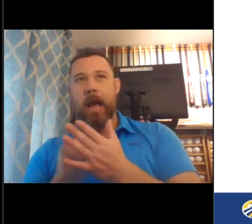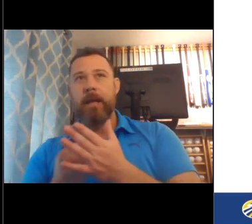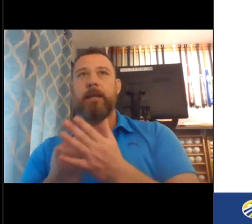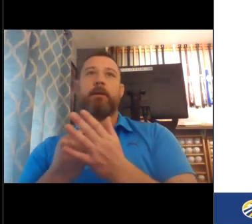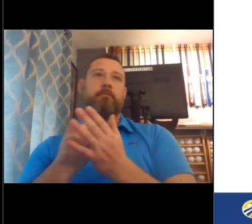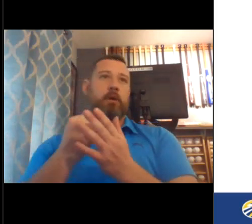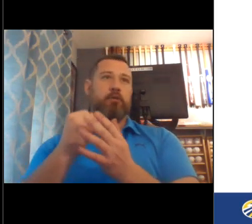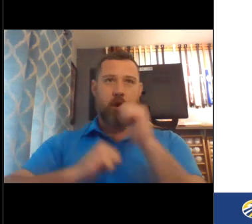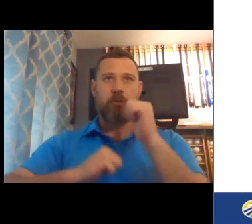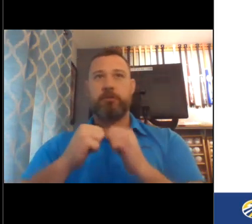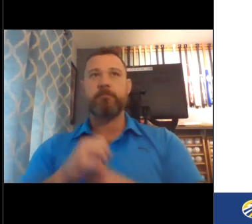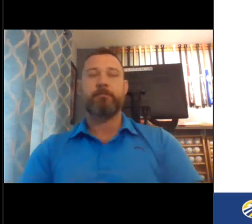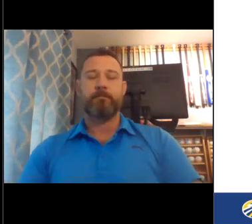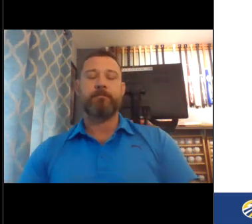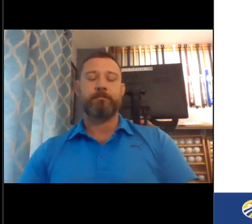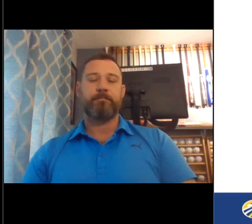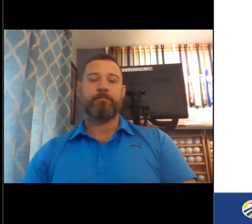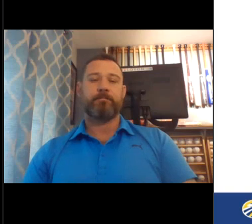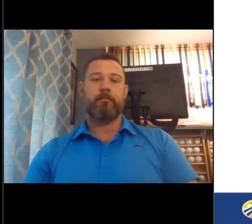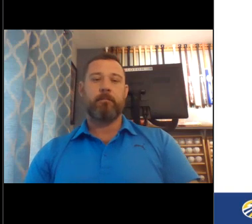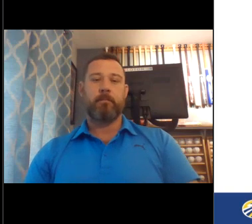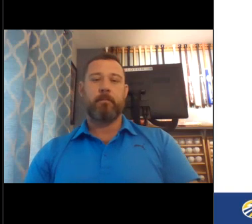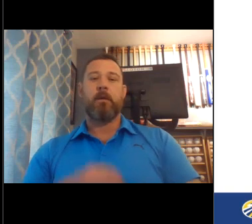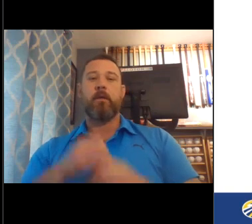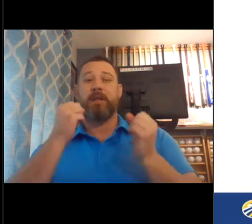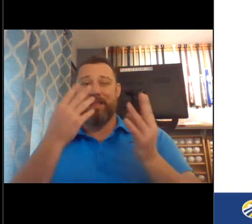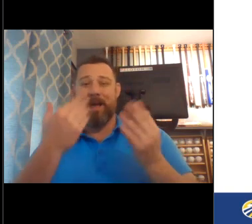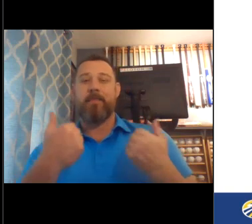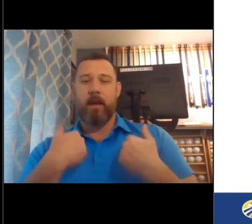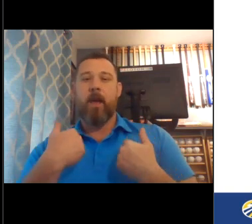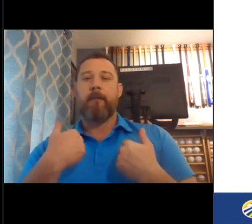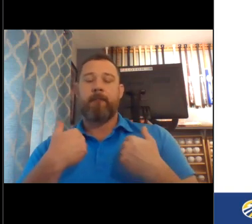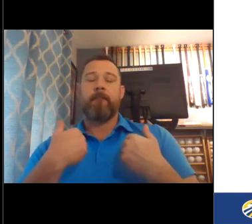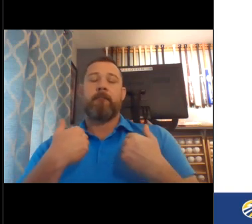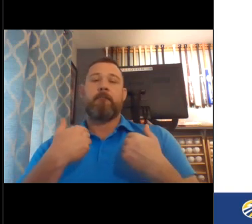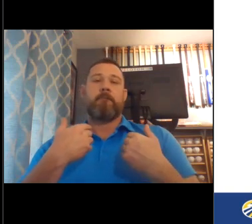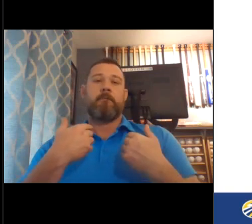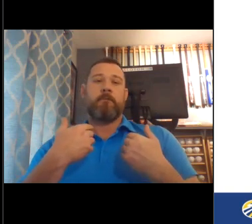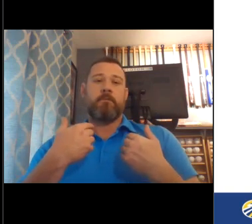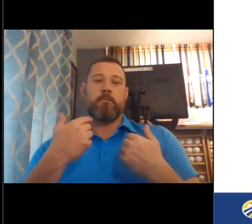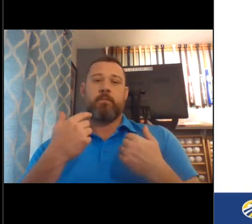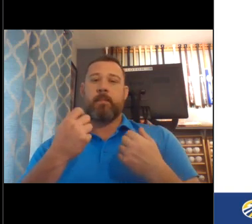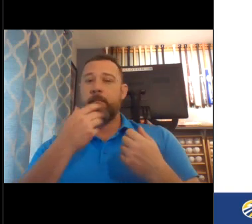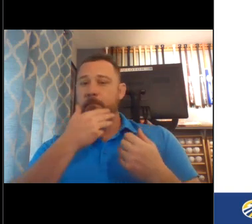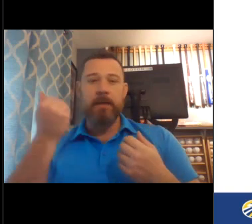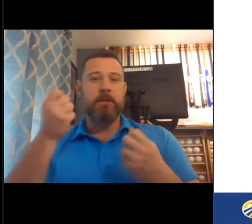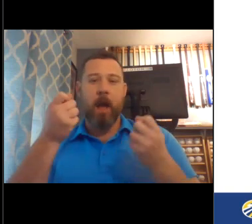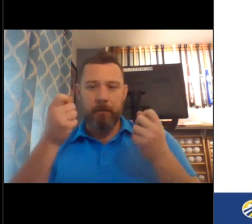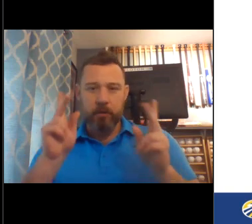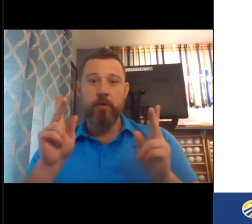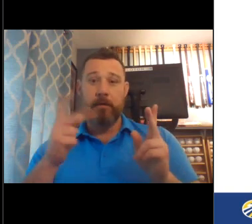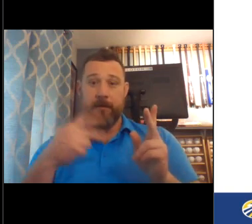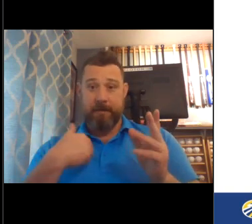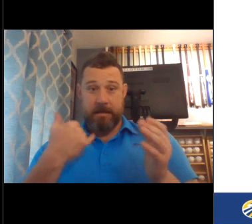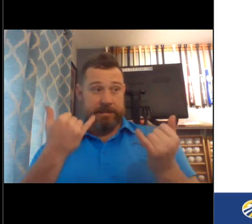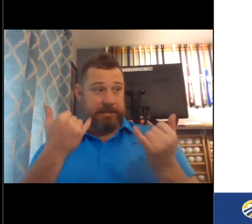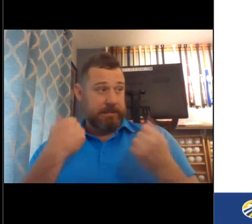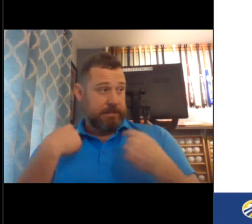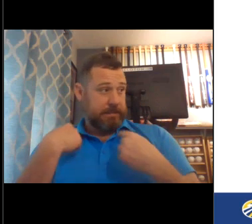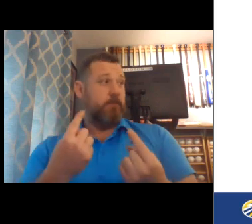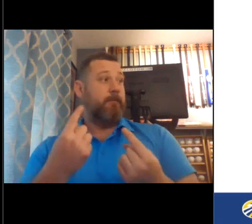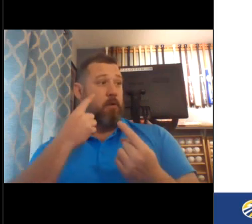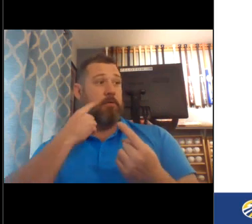our stations. So there's a lot that we have in front of us. We have the best opportunity we've had since I've been here for